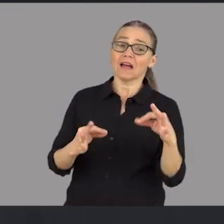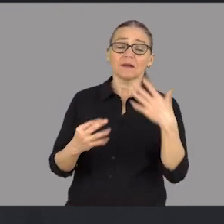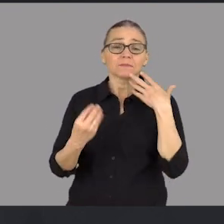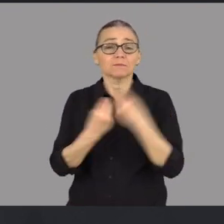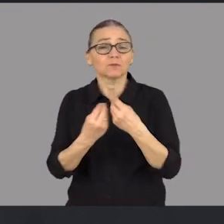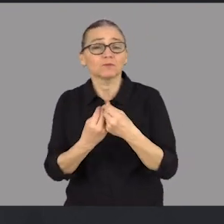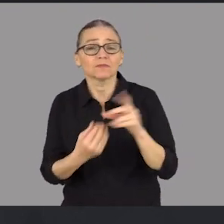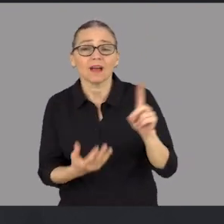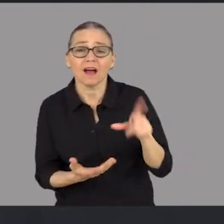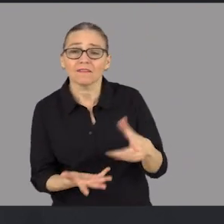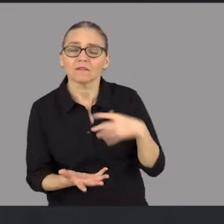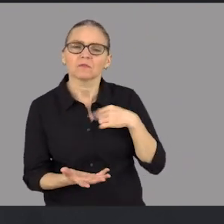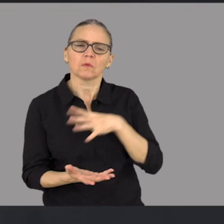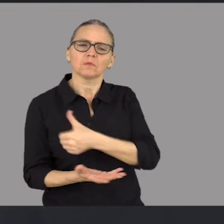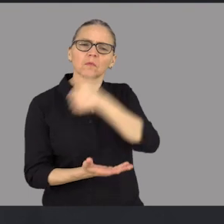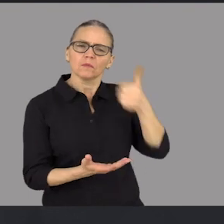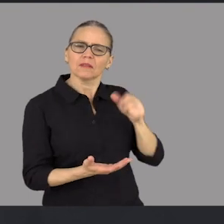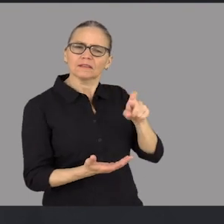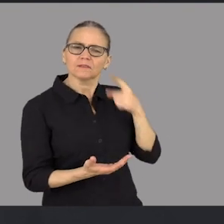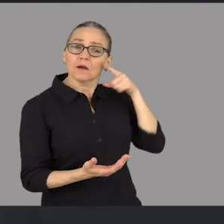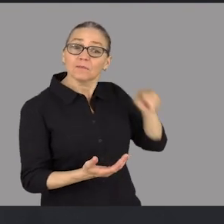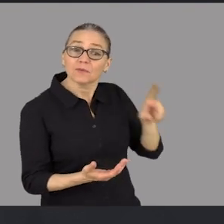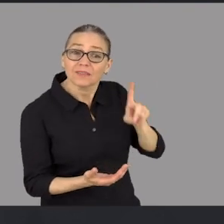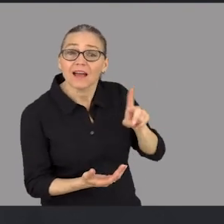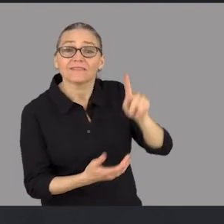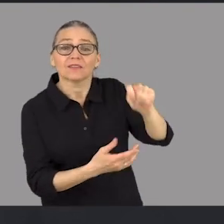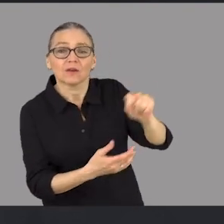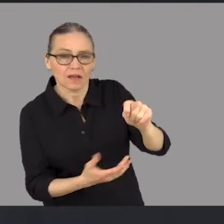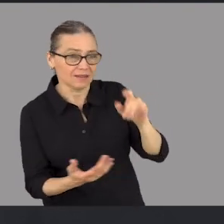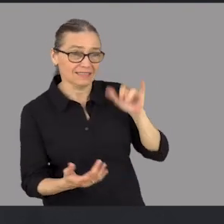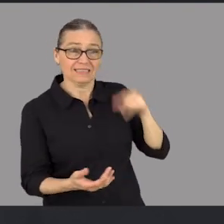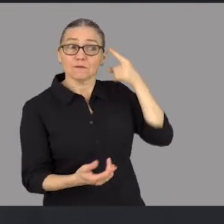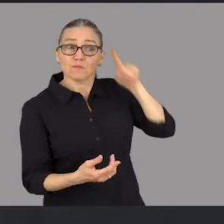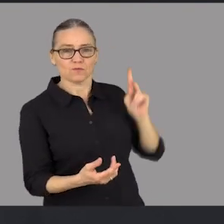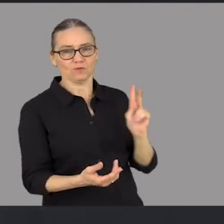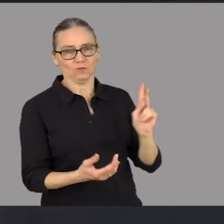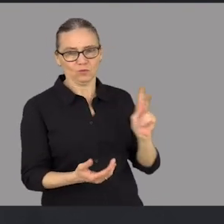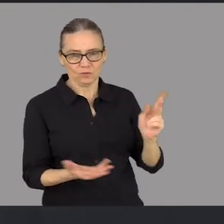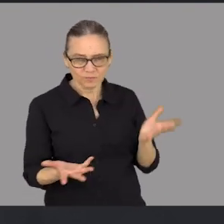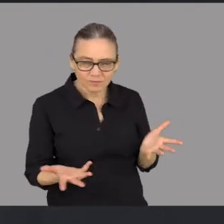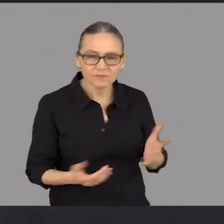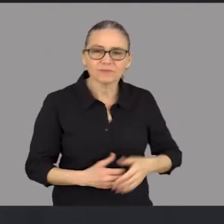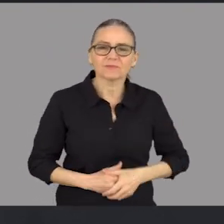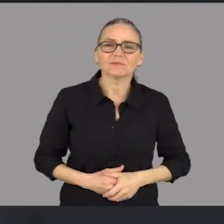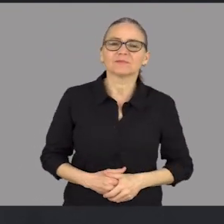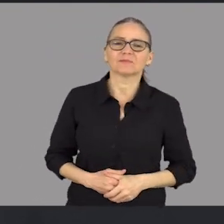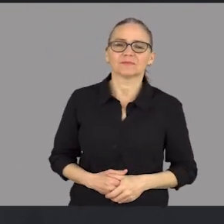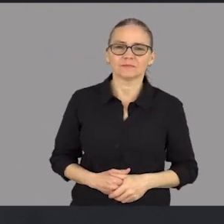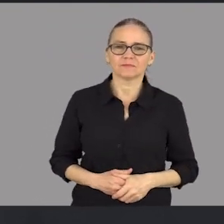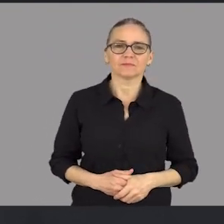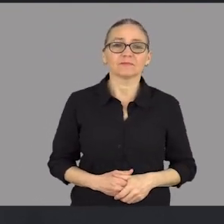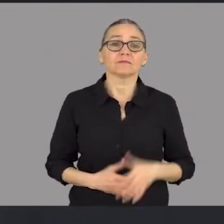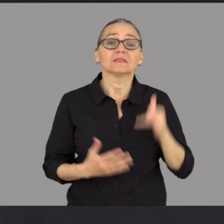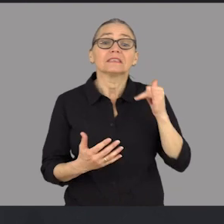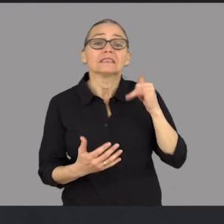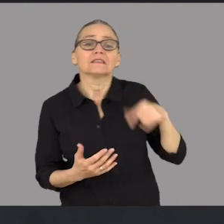just contact them and see how they'd like to approach it, or if they're open to doing that.